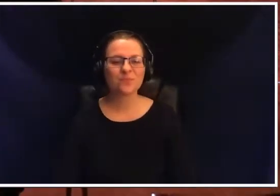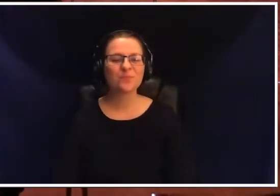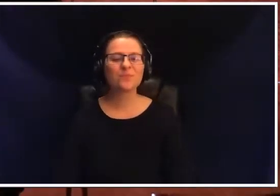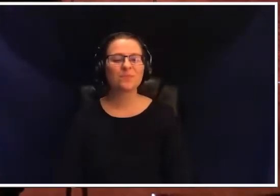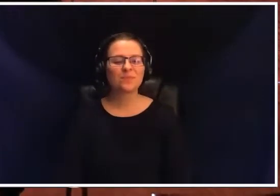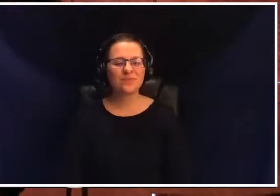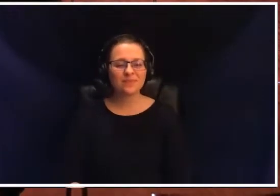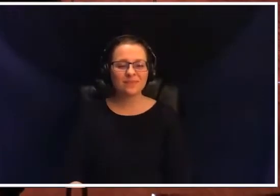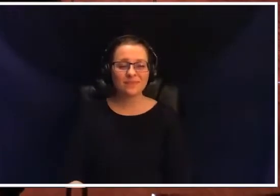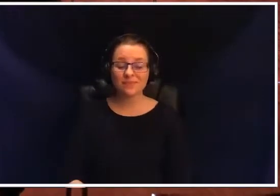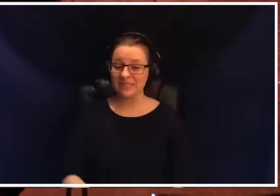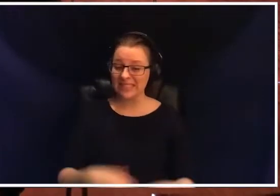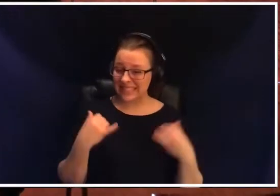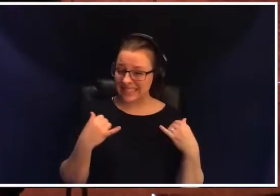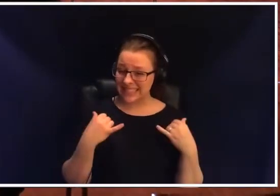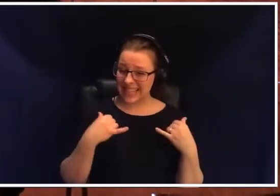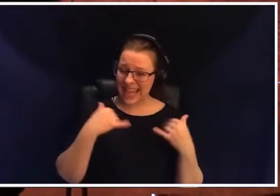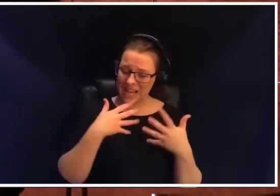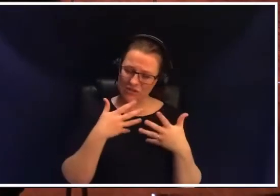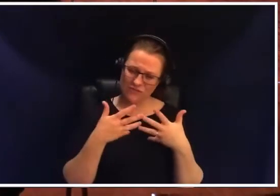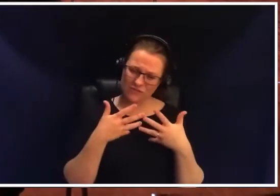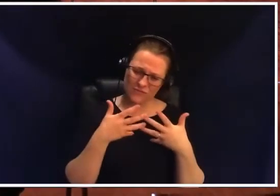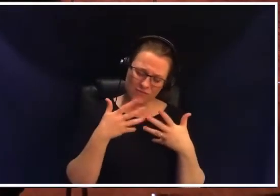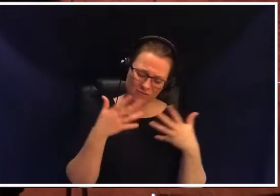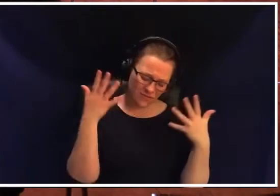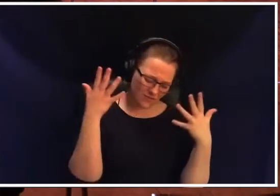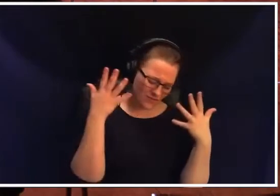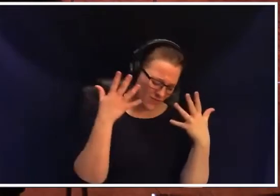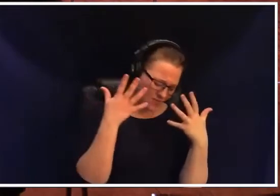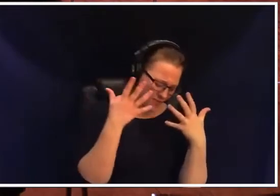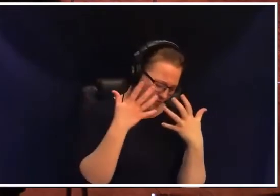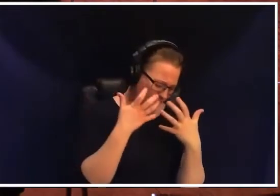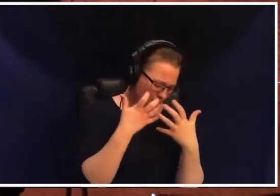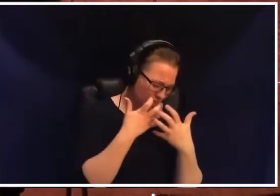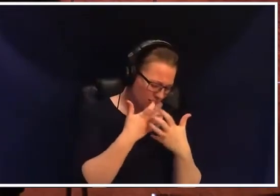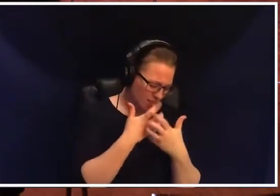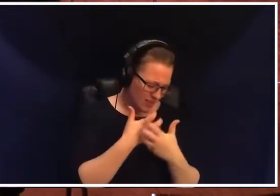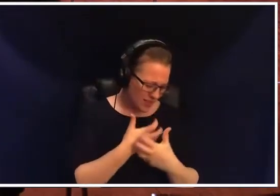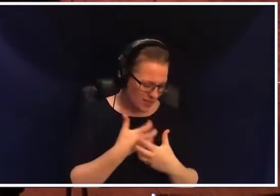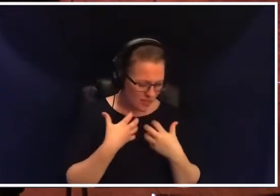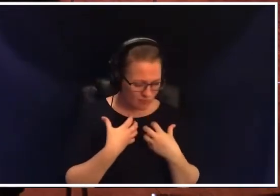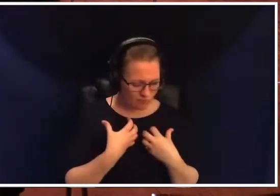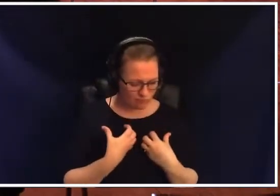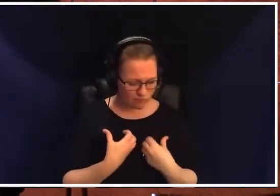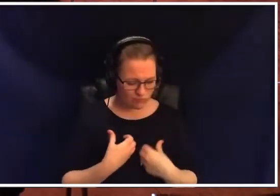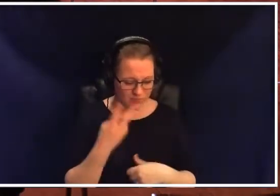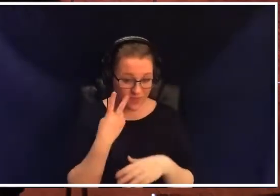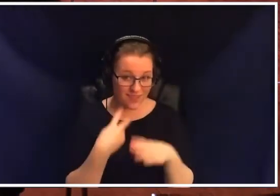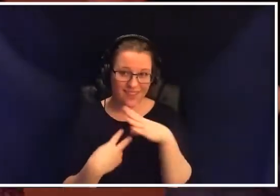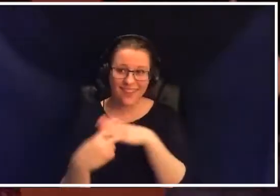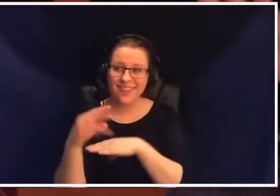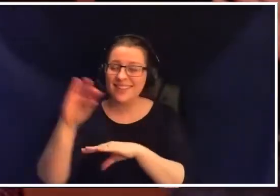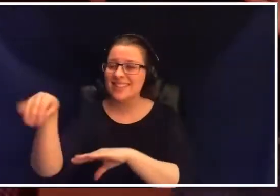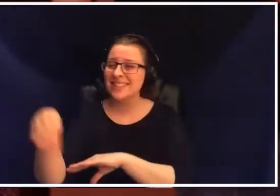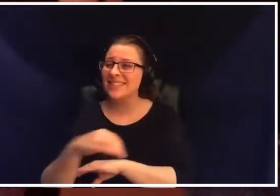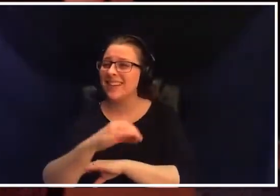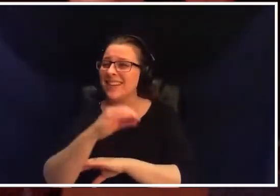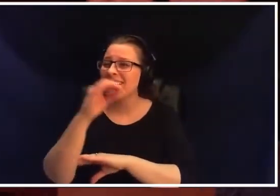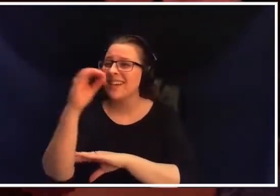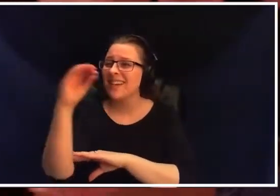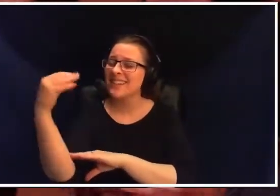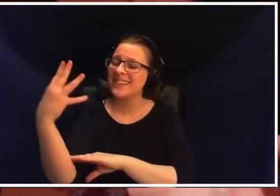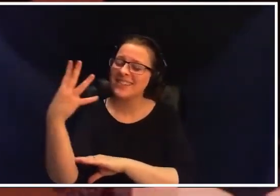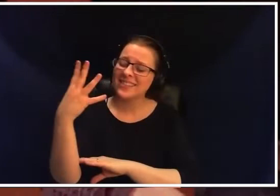tomorrow there'll be sun. Just thinking about